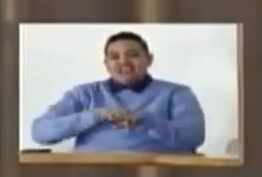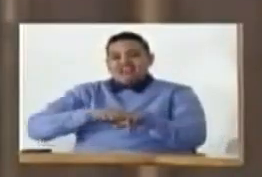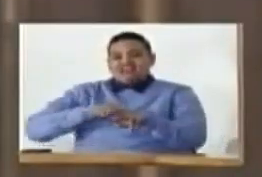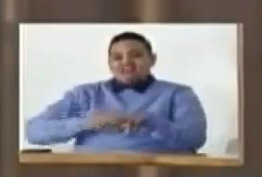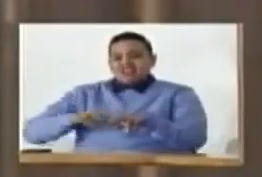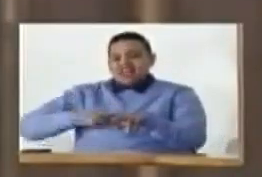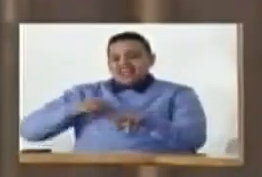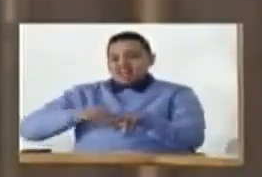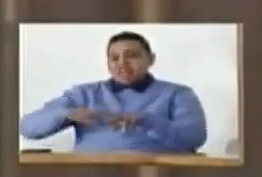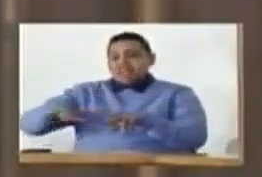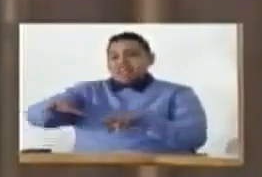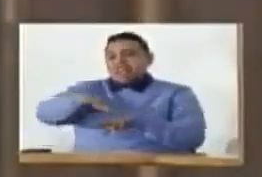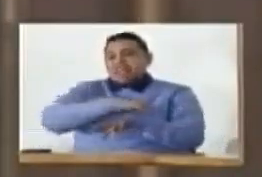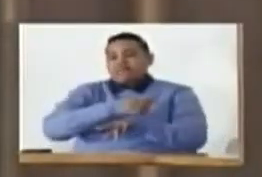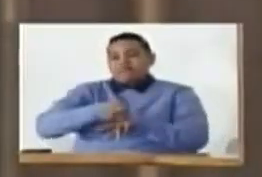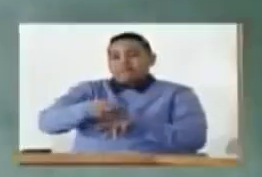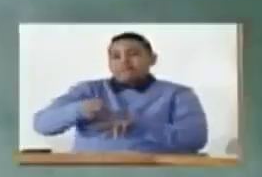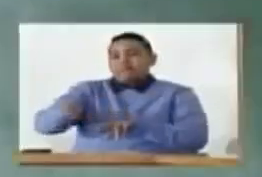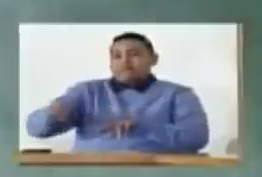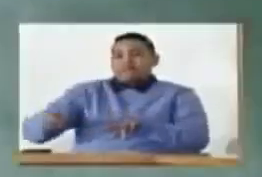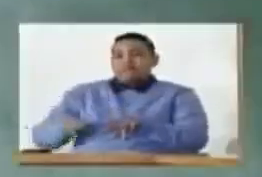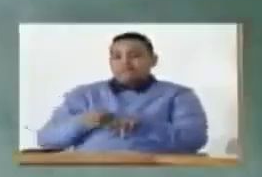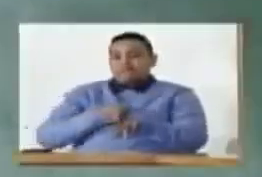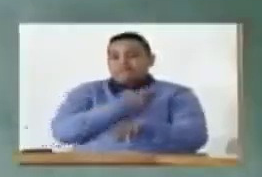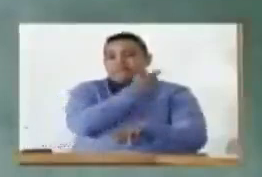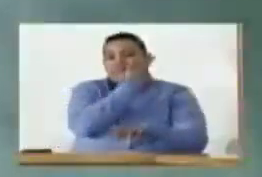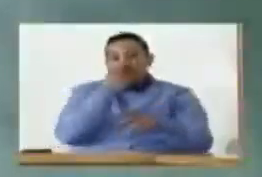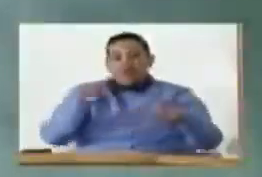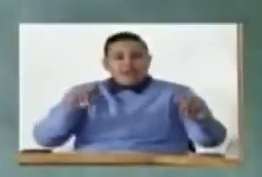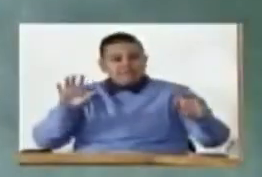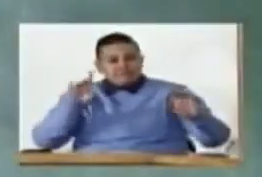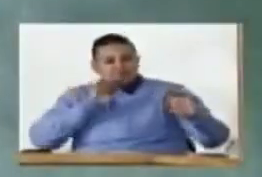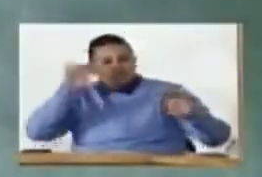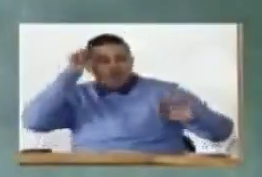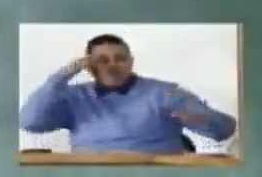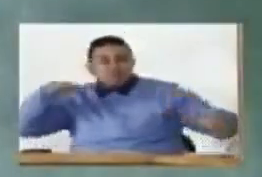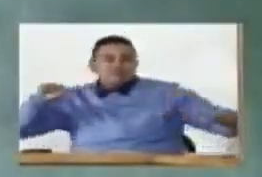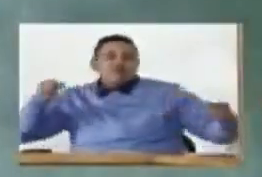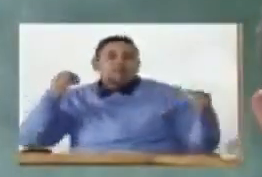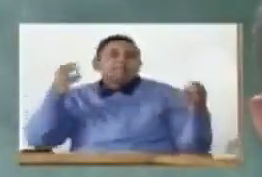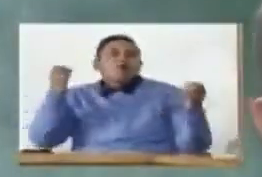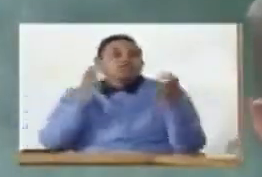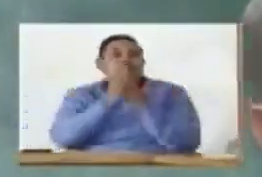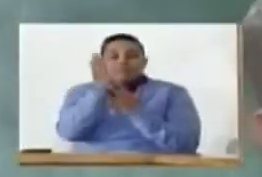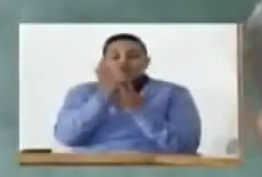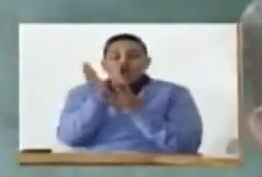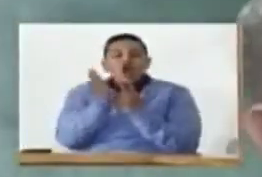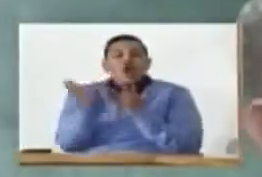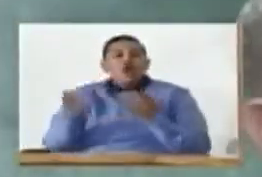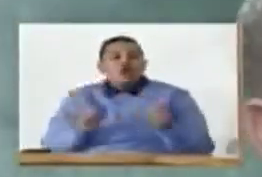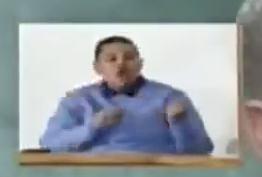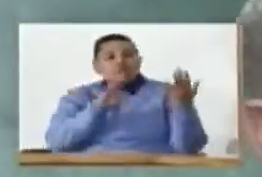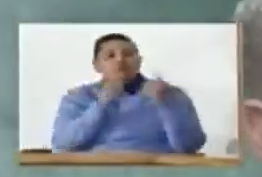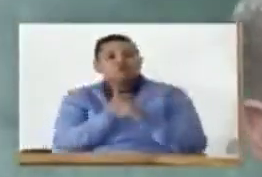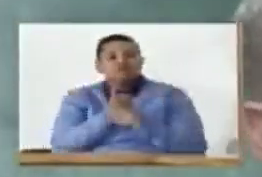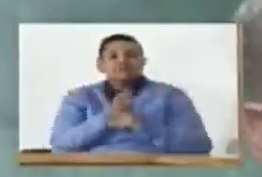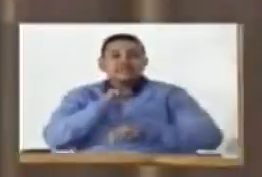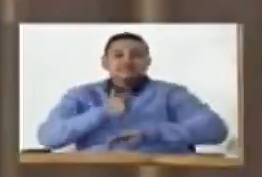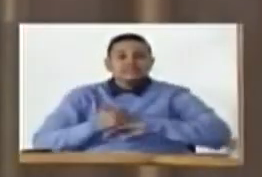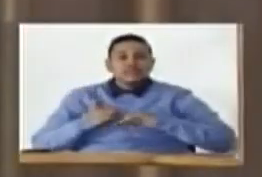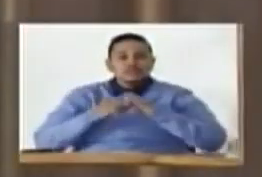Honourable members, government is taking a multi-pronged approach to implementing innovations and